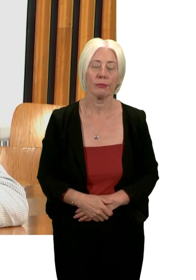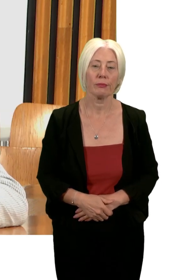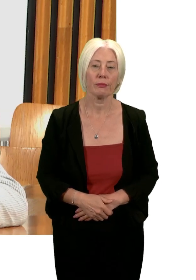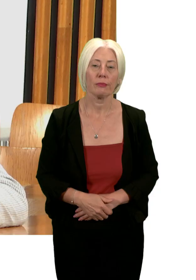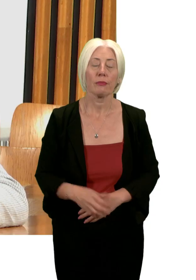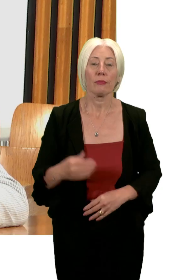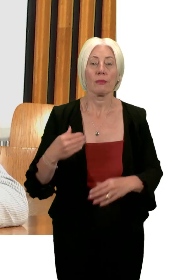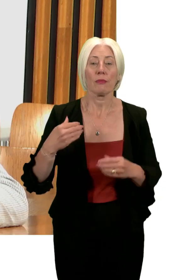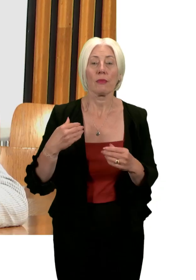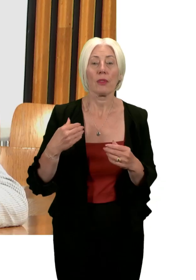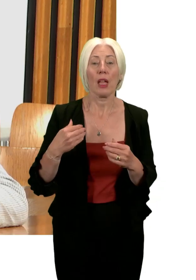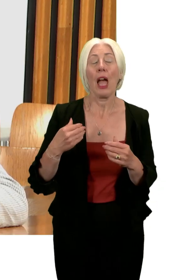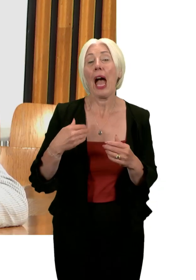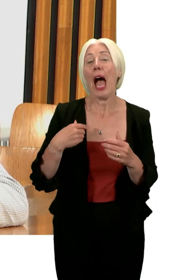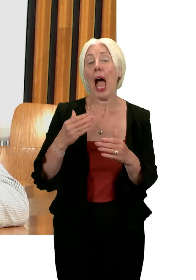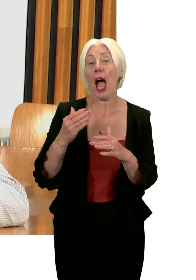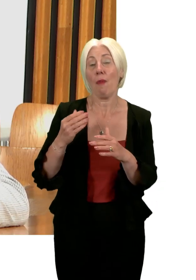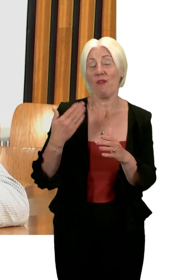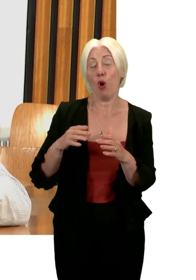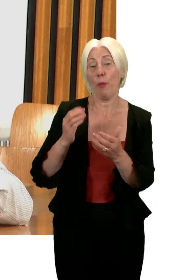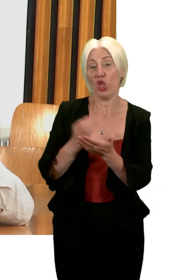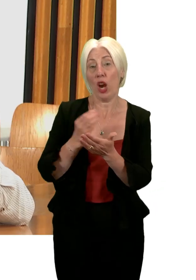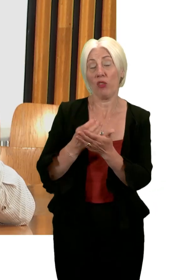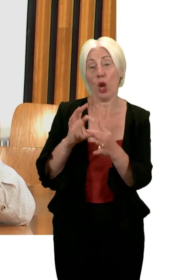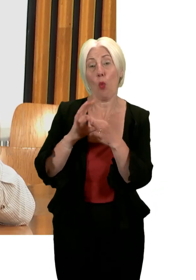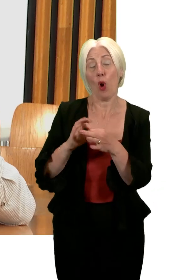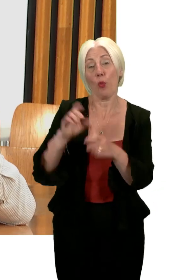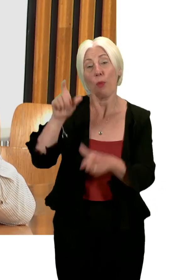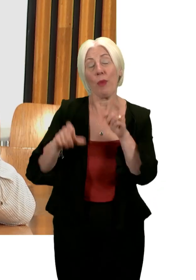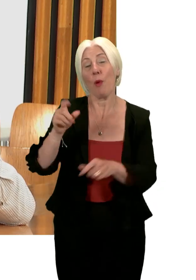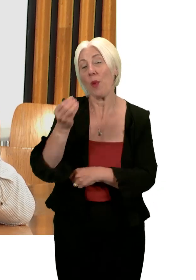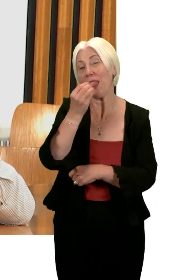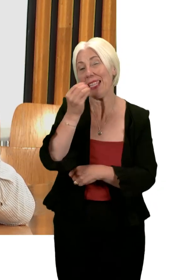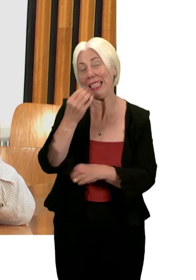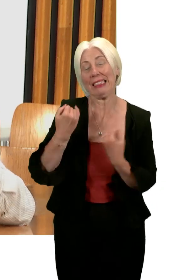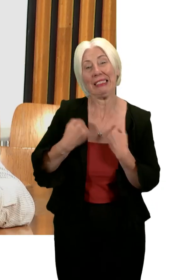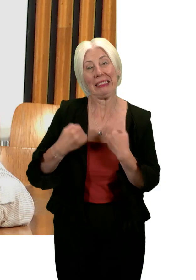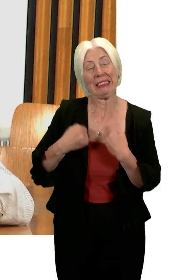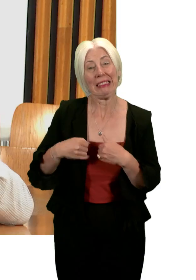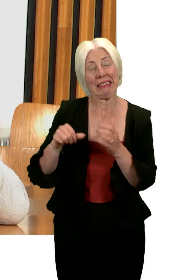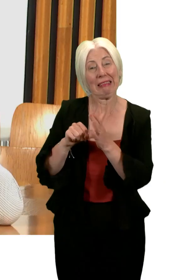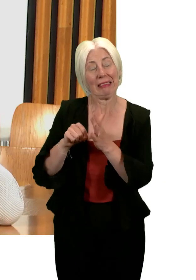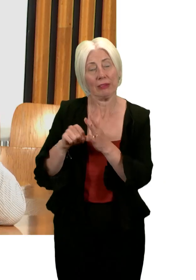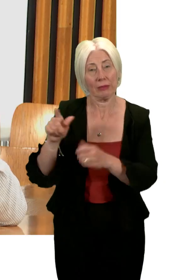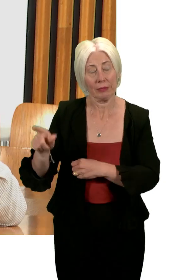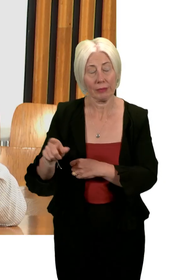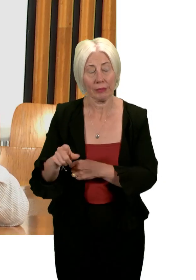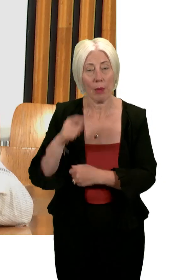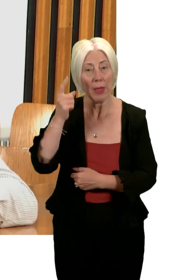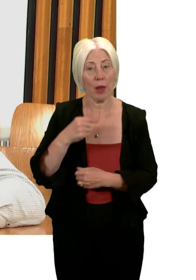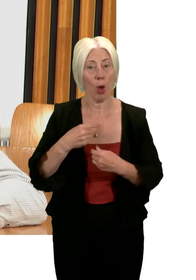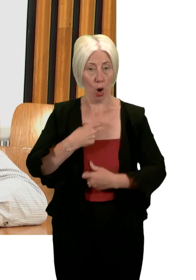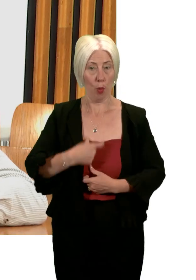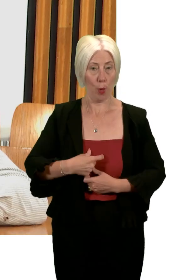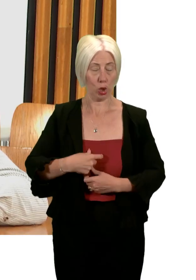a charity that works with eating disorders. So I'm interested in the point about personal responsibility, because I think what